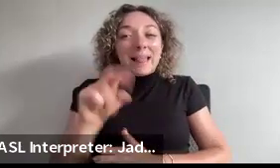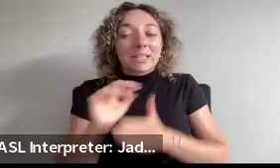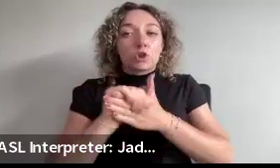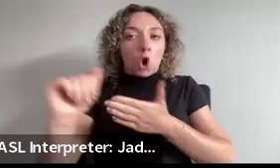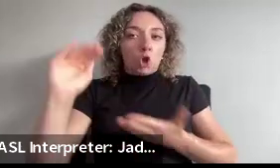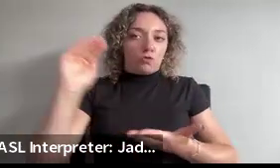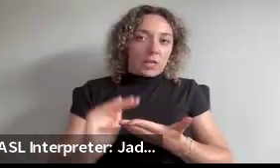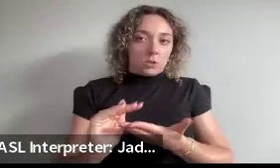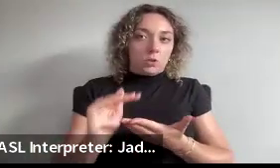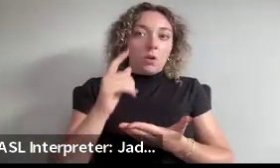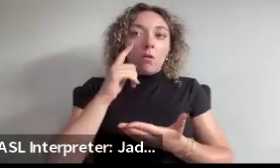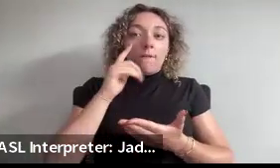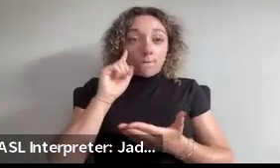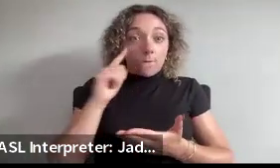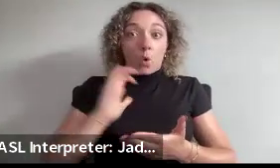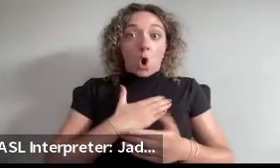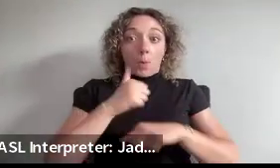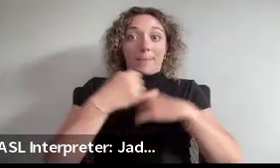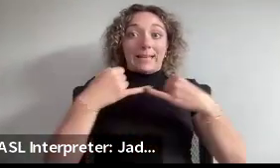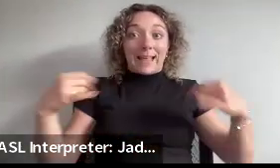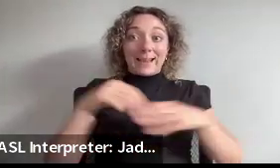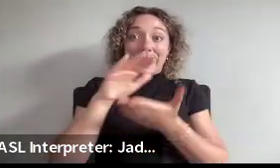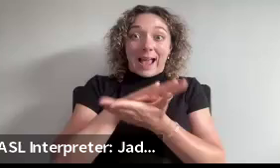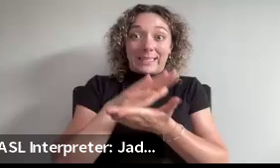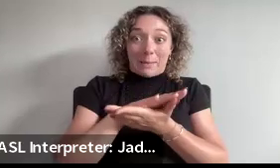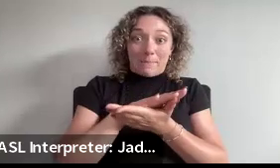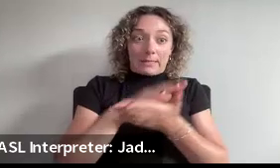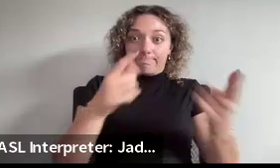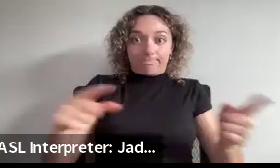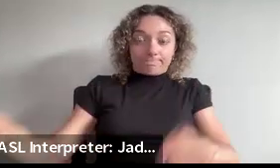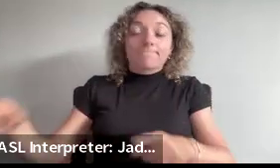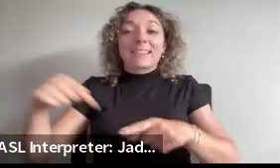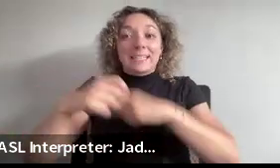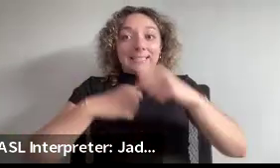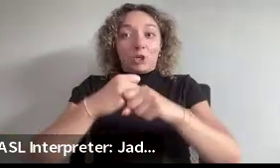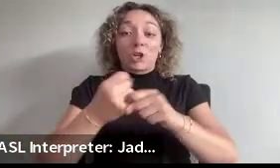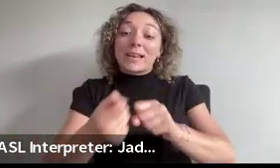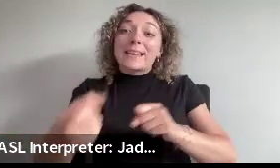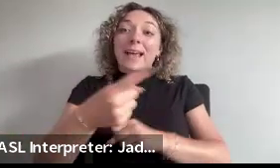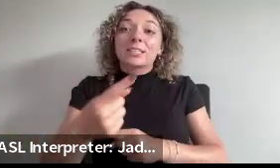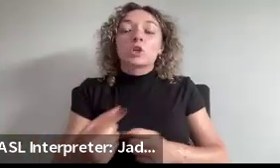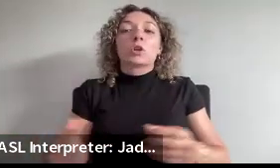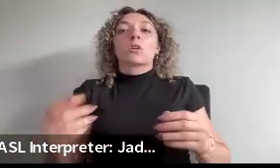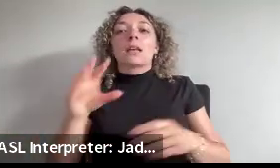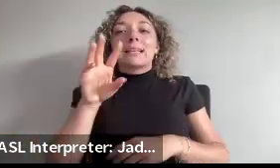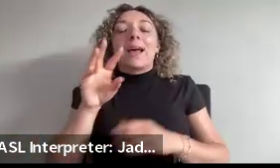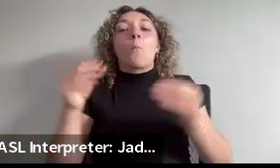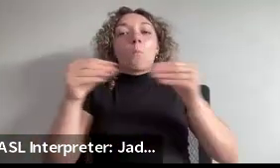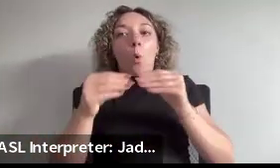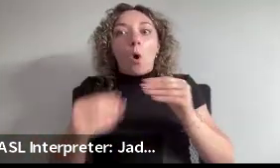baseline in academic affairs this year. And next year, we're facing another $6 million reduction.